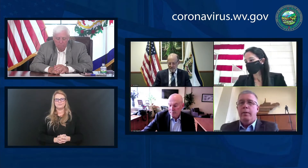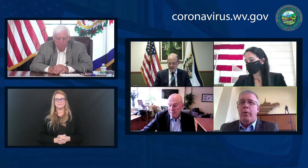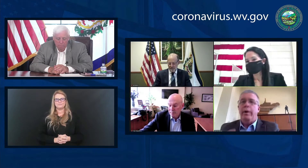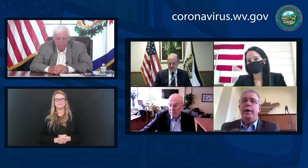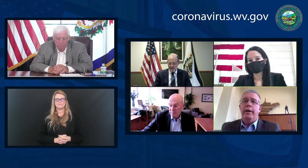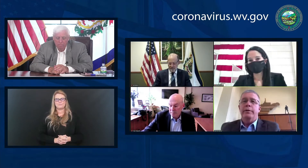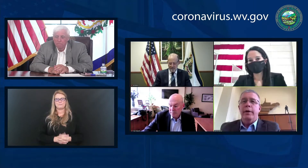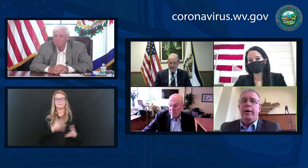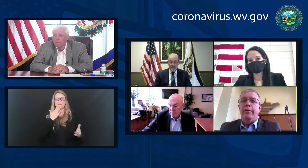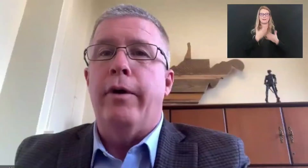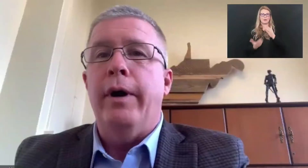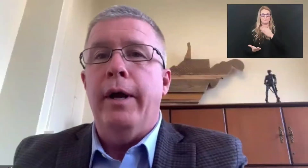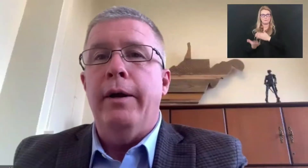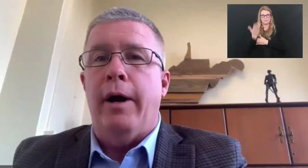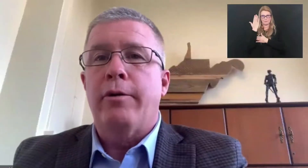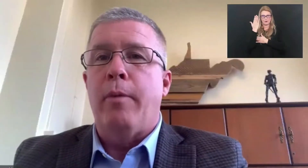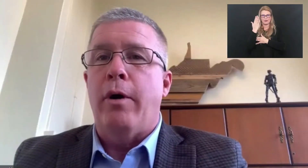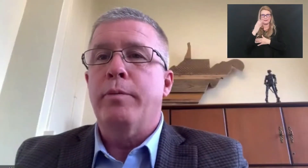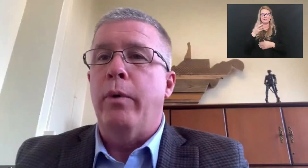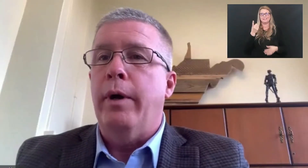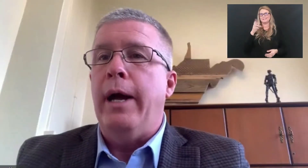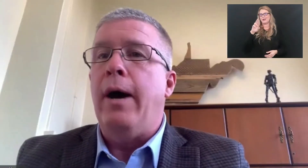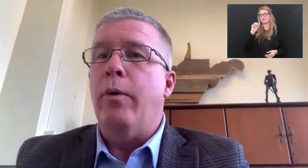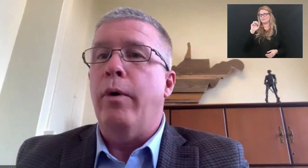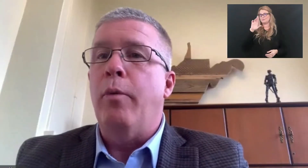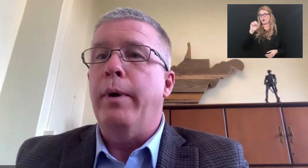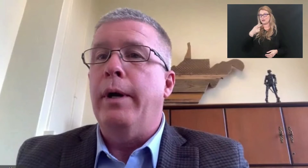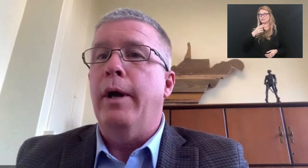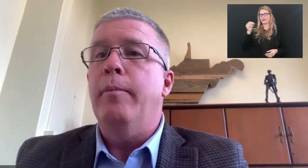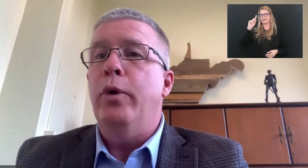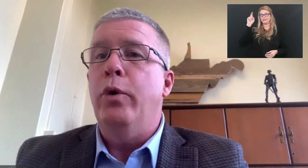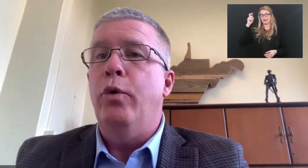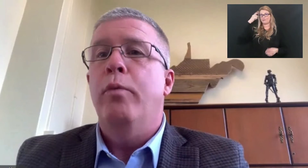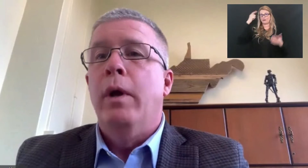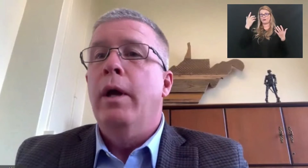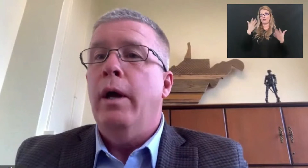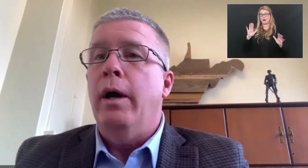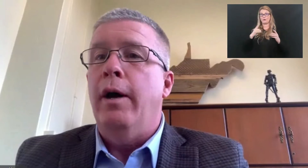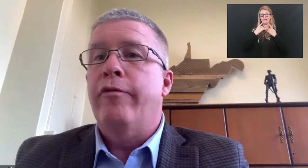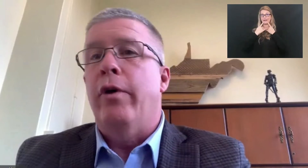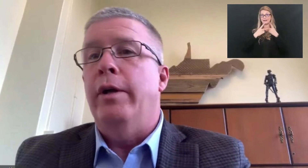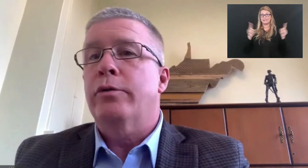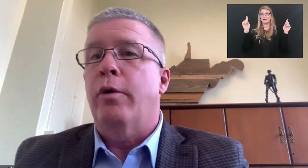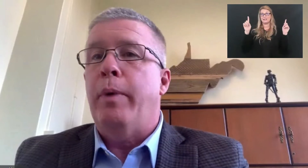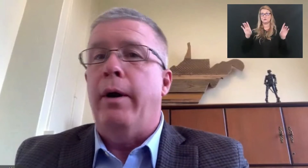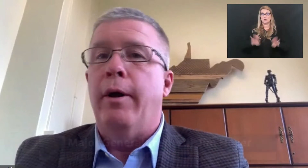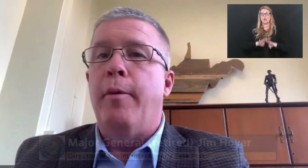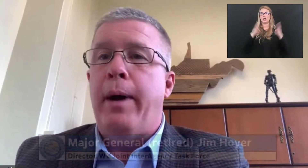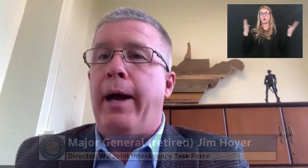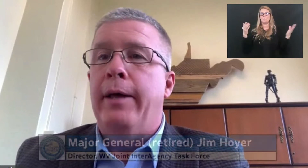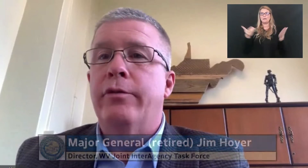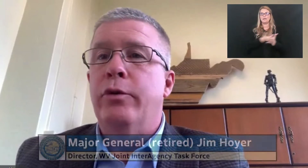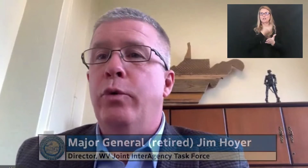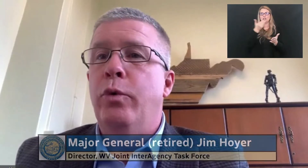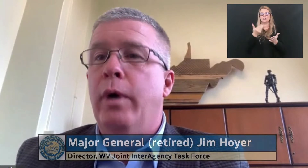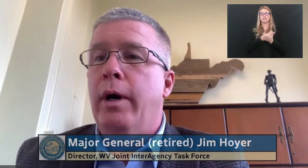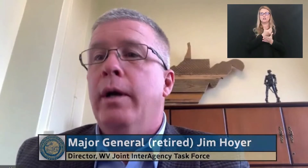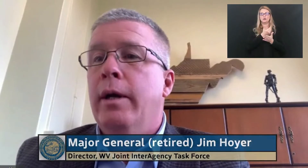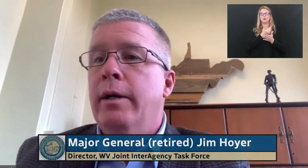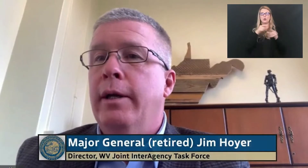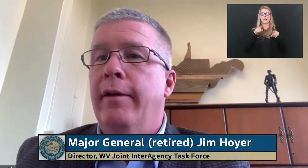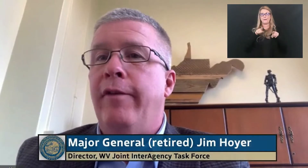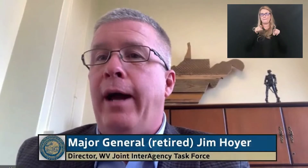Good morning. As the governor and Dr. Marsh pointed out, we're opening up new fronts or parallel paths